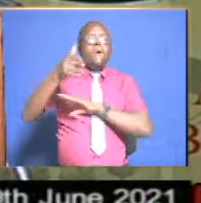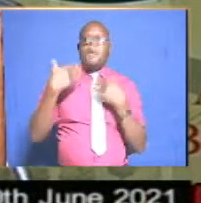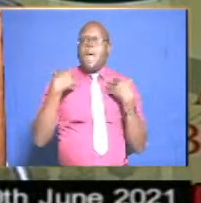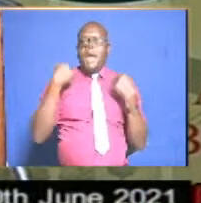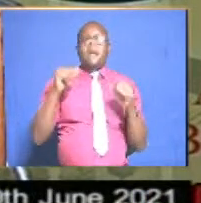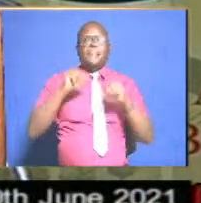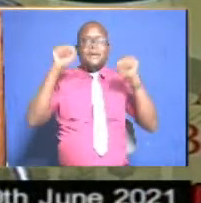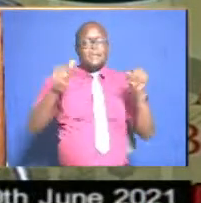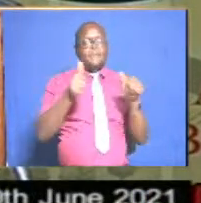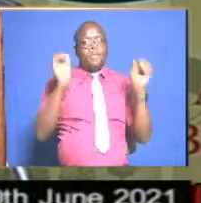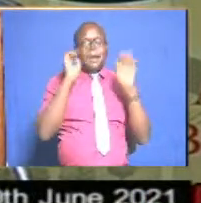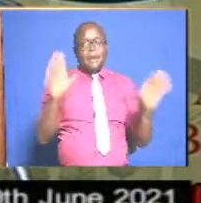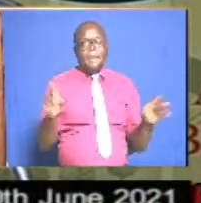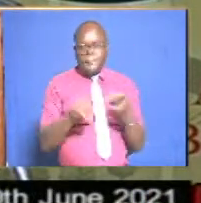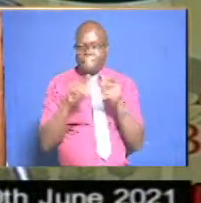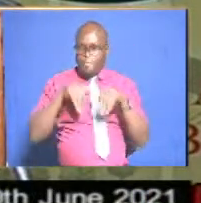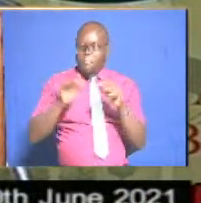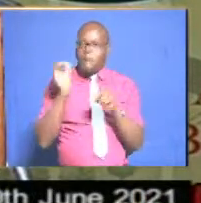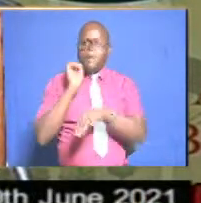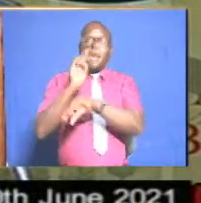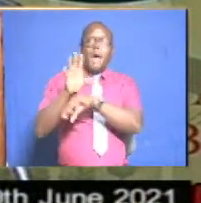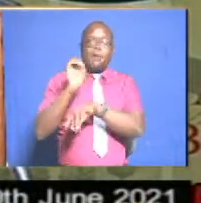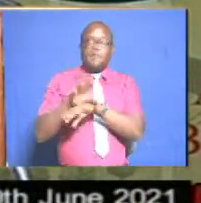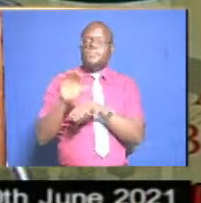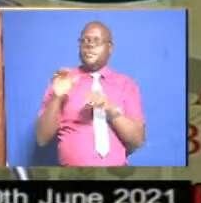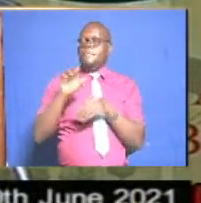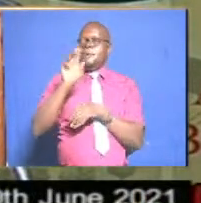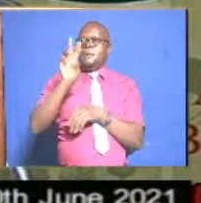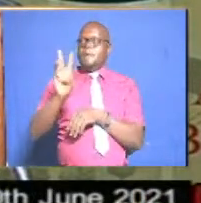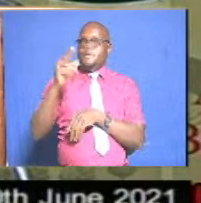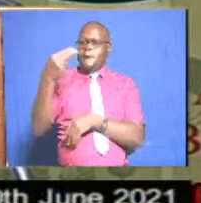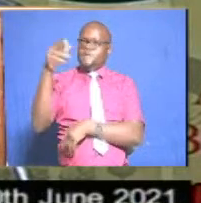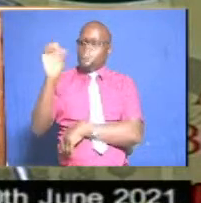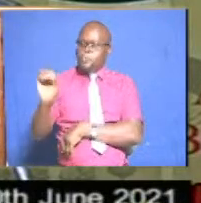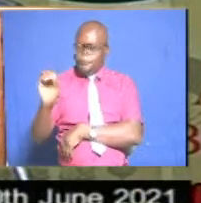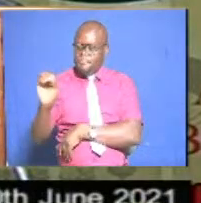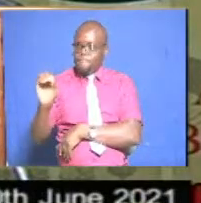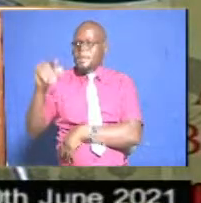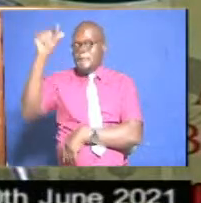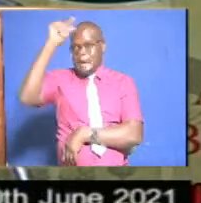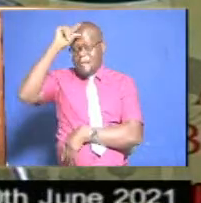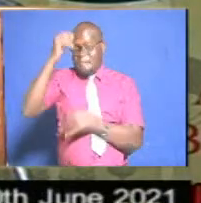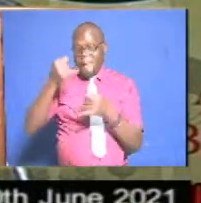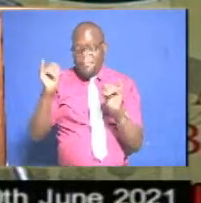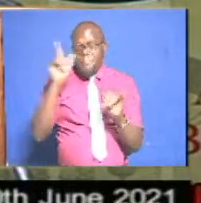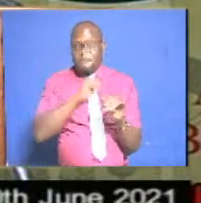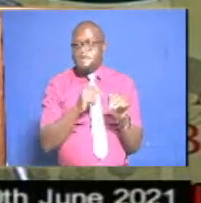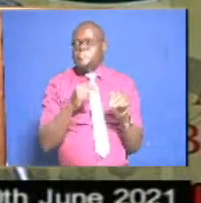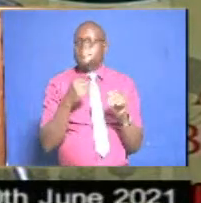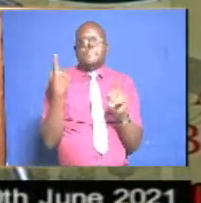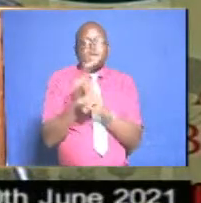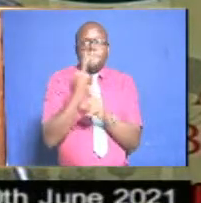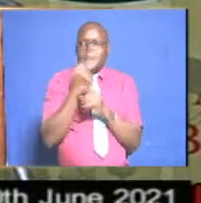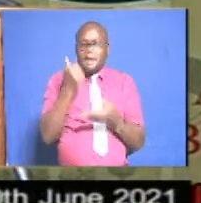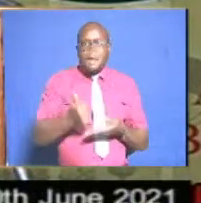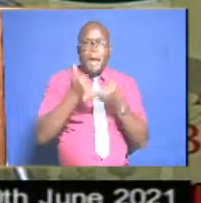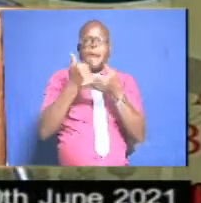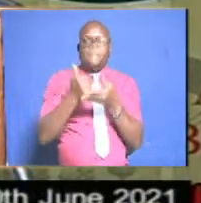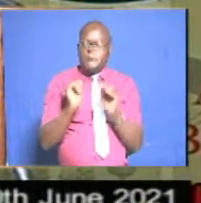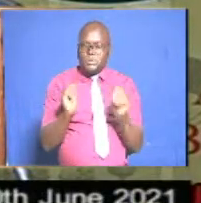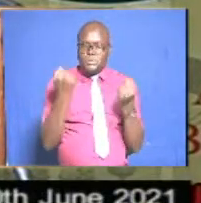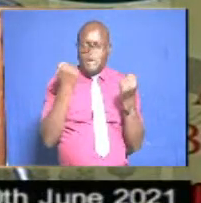systems, and in line with the advisory of the World Health Organization, the government implemented appropriate interventions to save